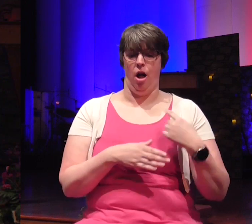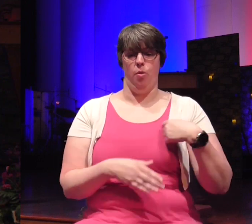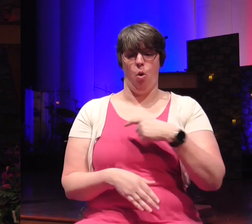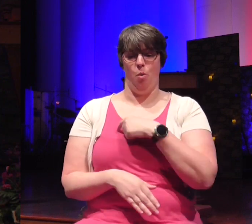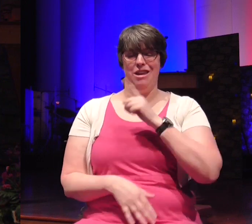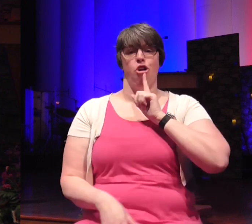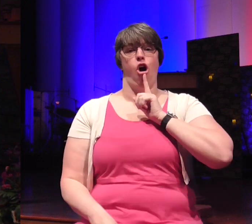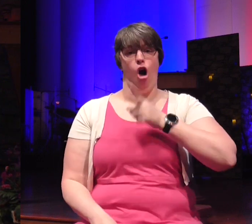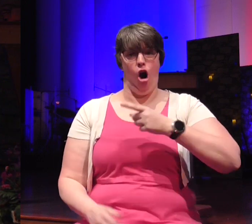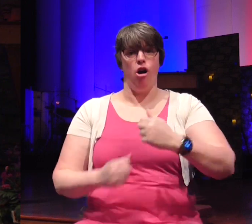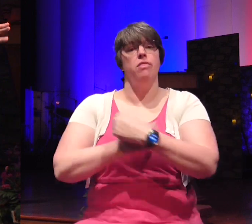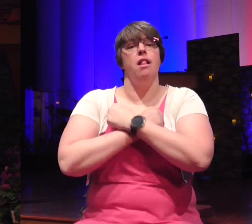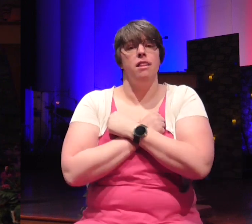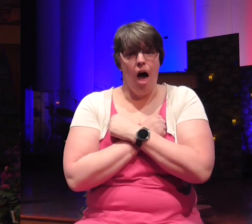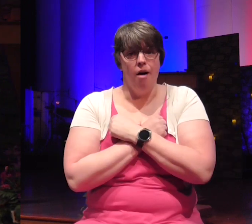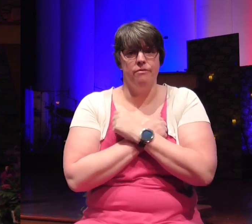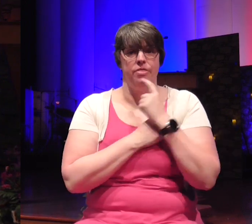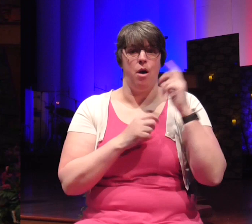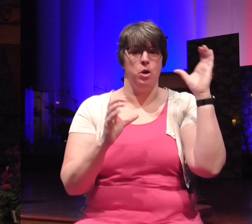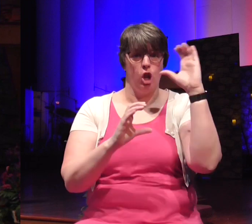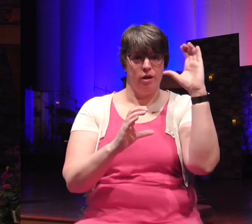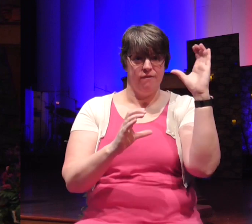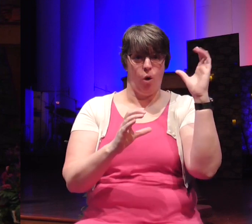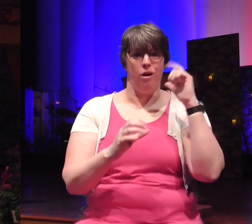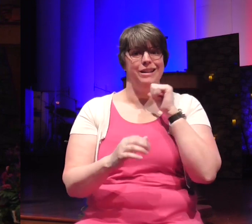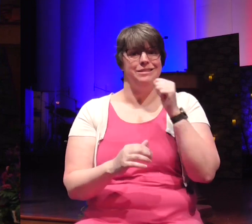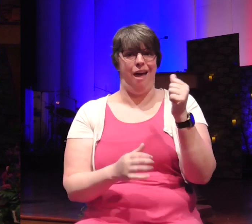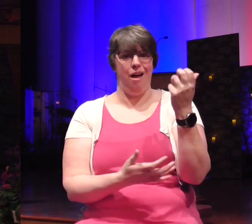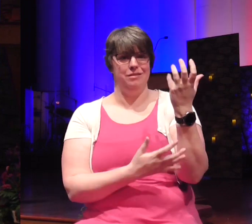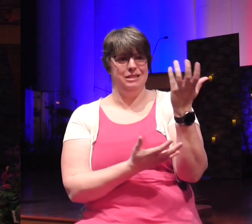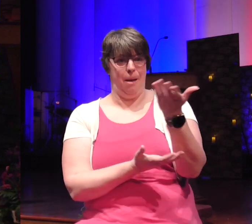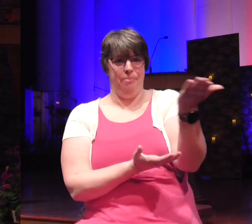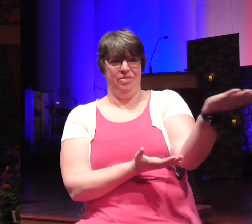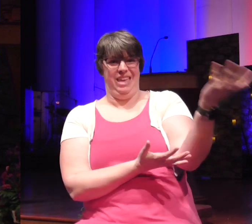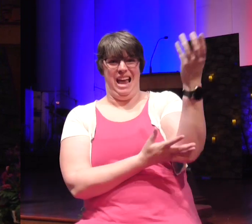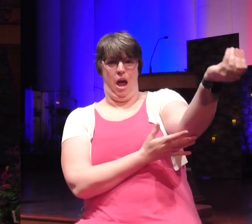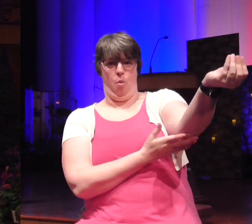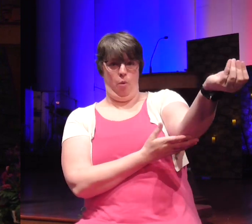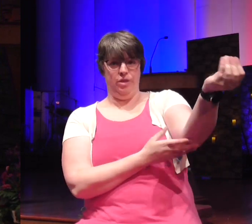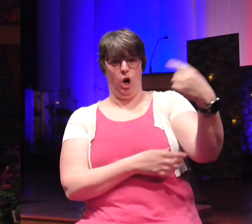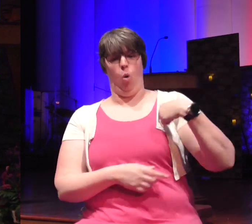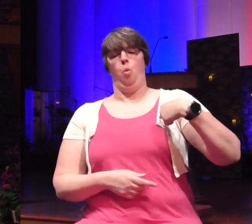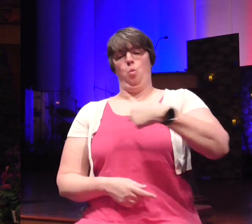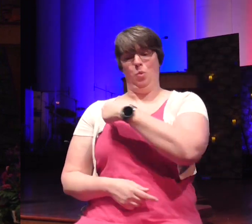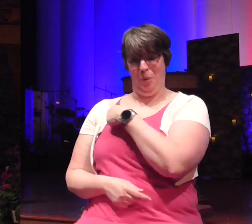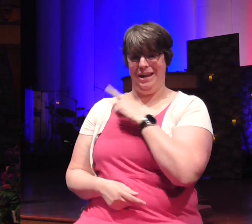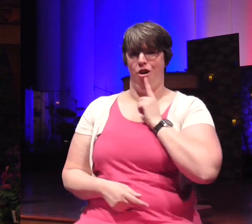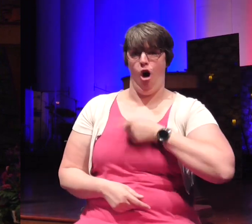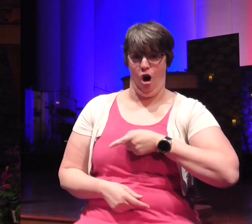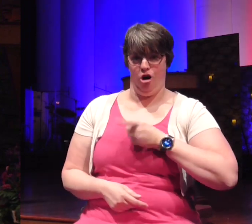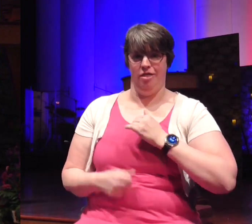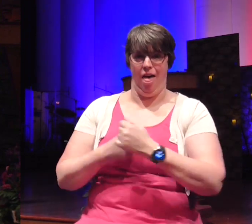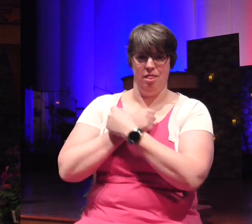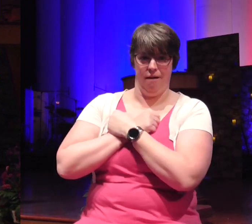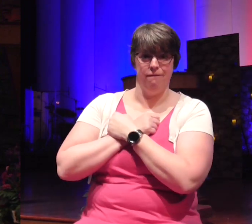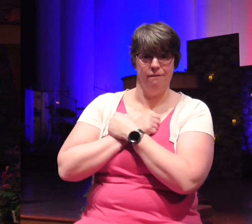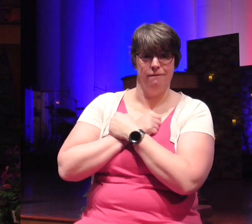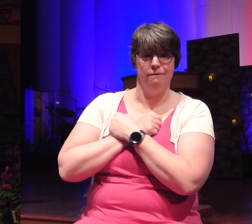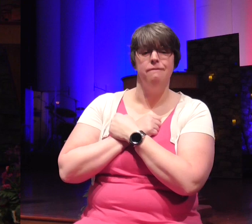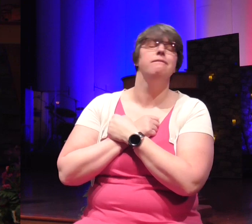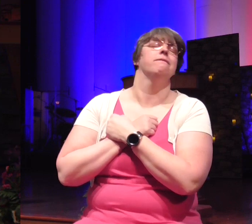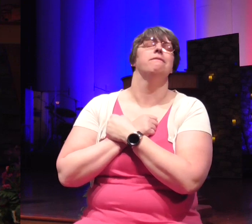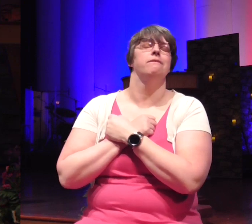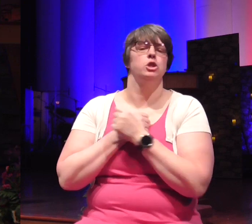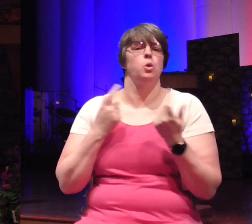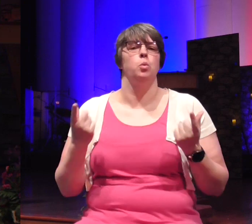are the love that we seek. It's not a commodity out there. We are the love that we seek. And